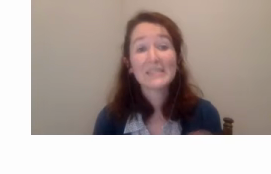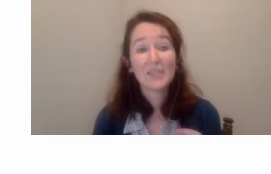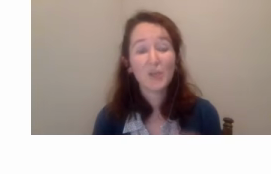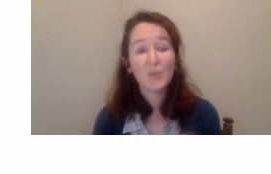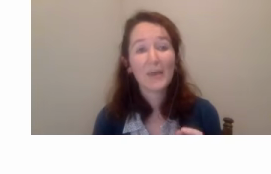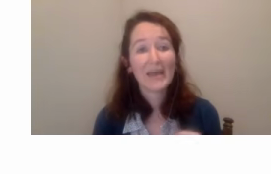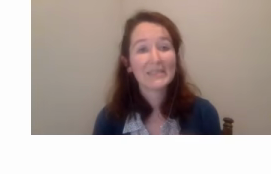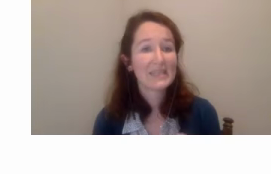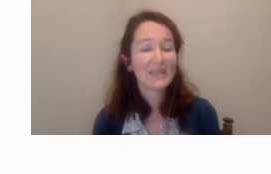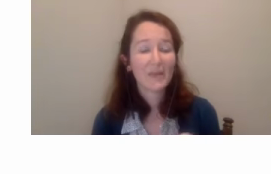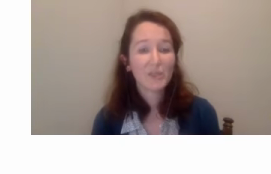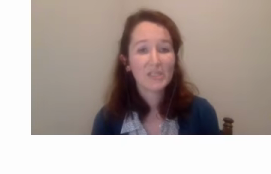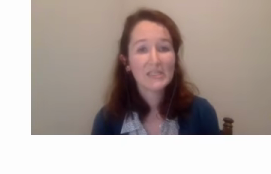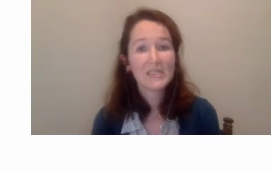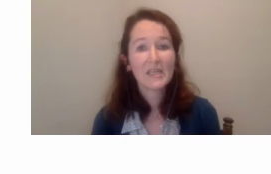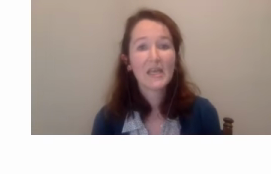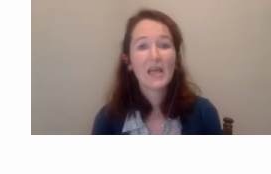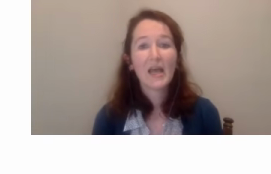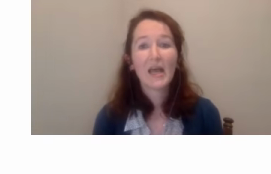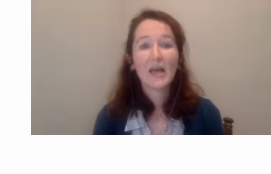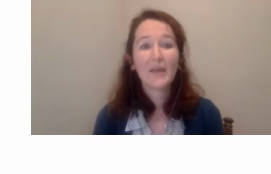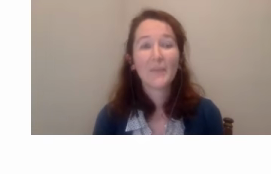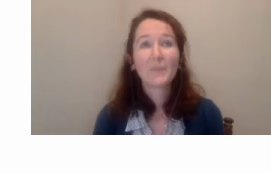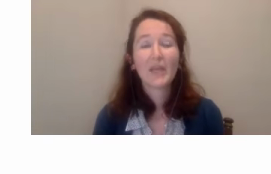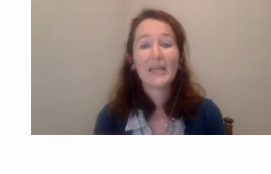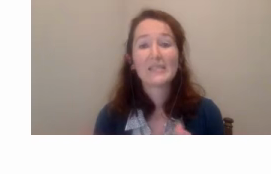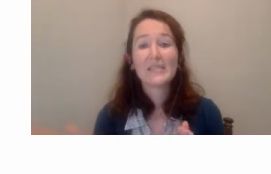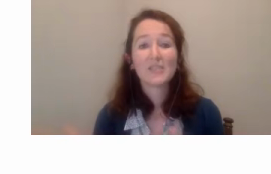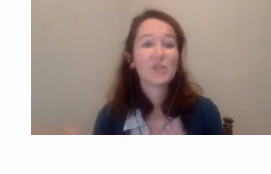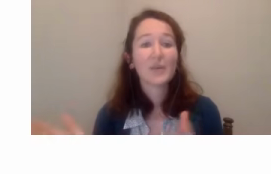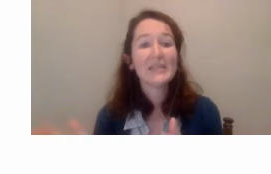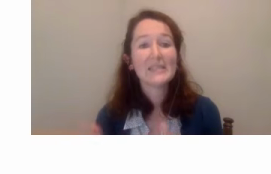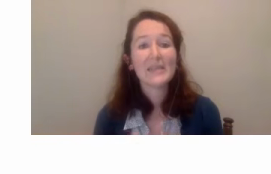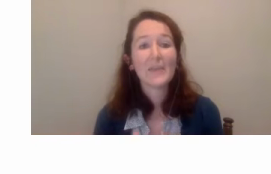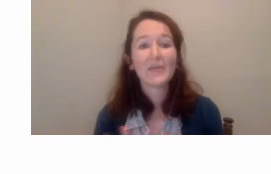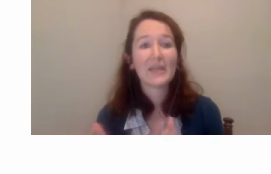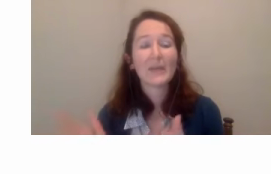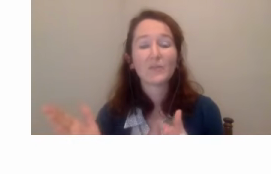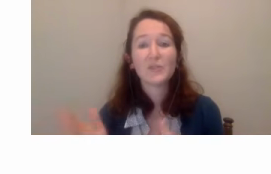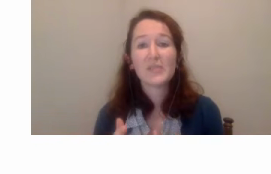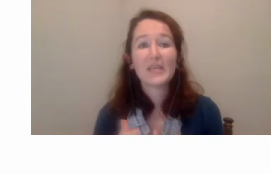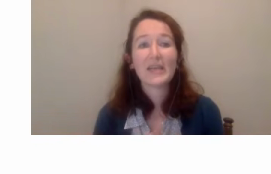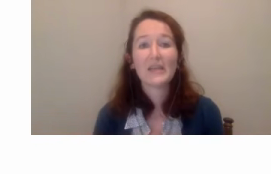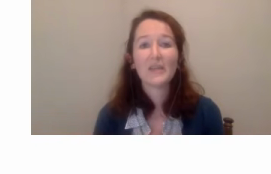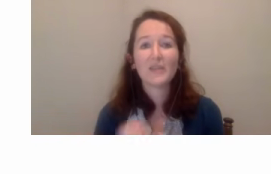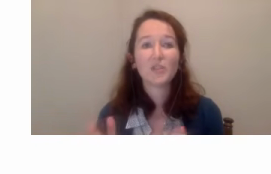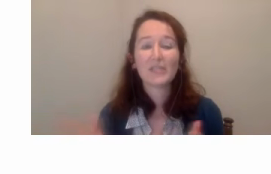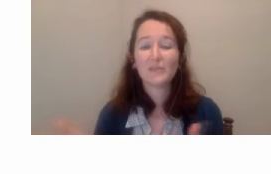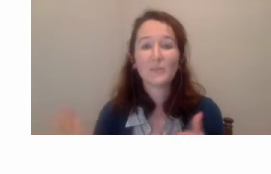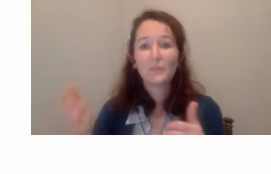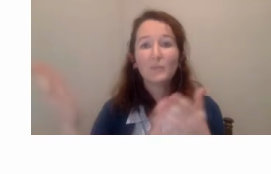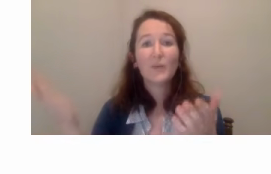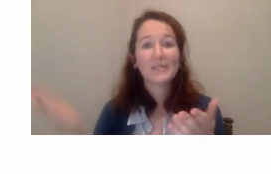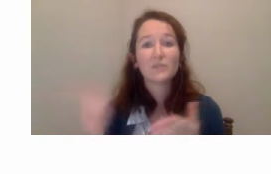did continue past second mentions, it did decrease in the amount that it kept reducing and